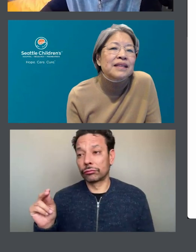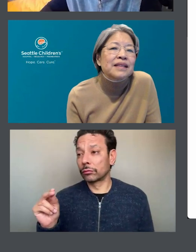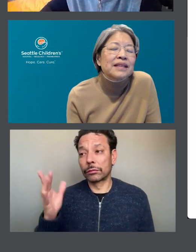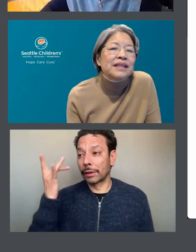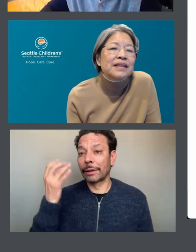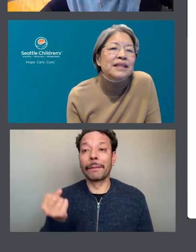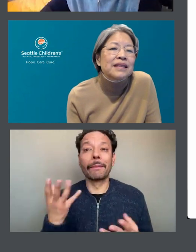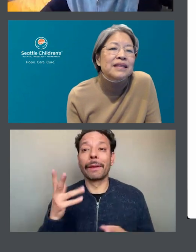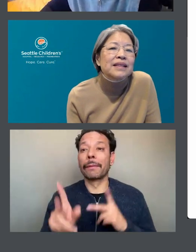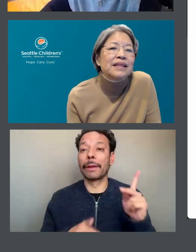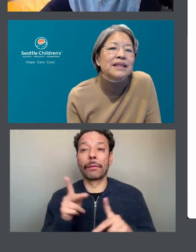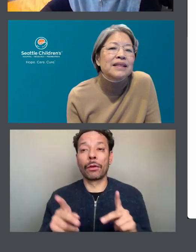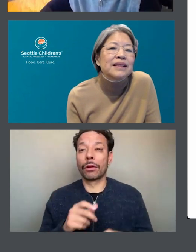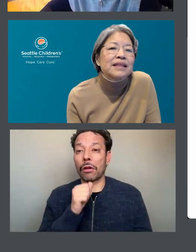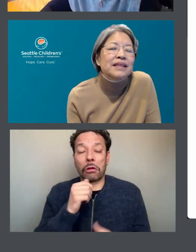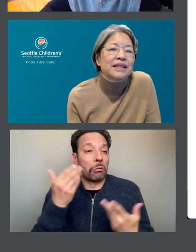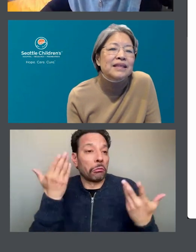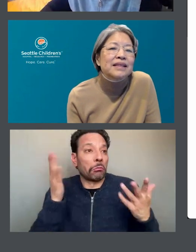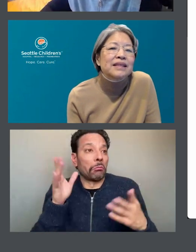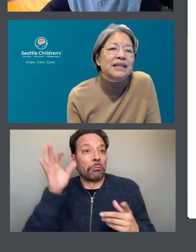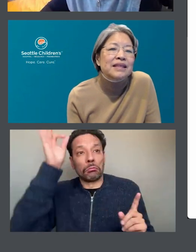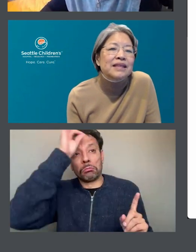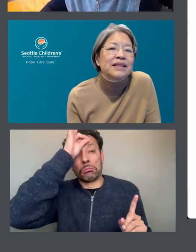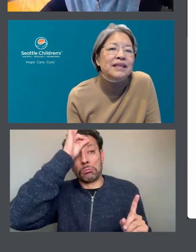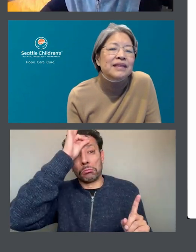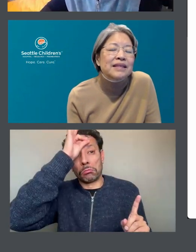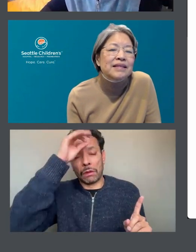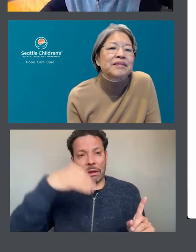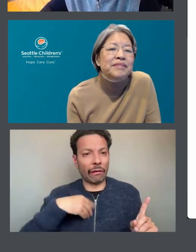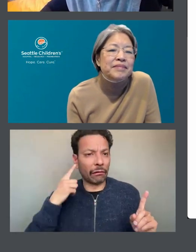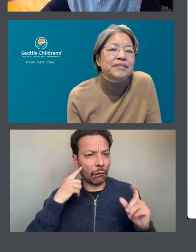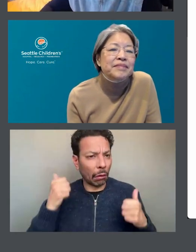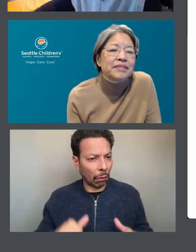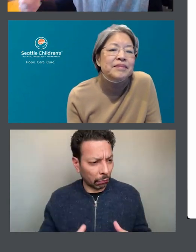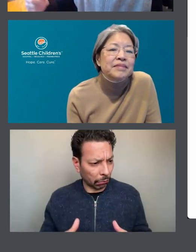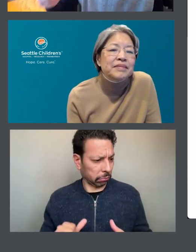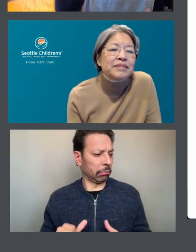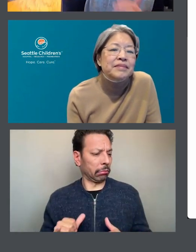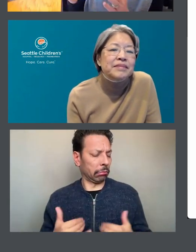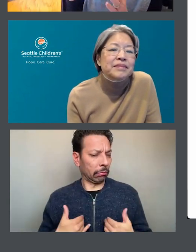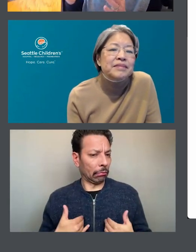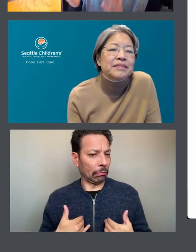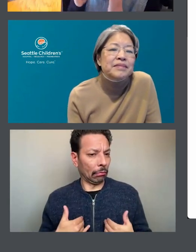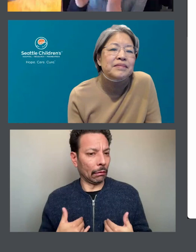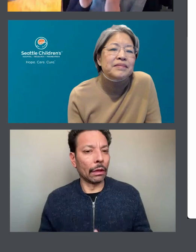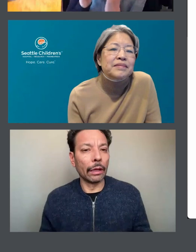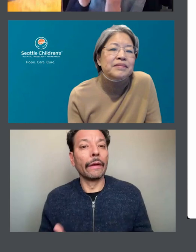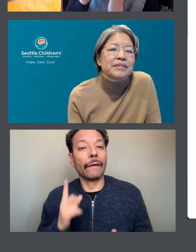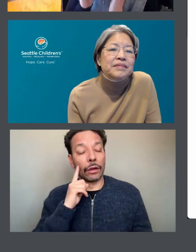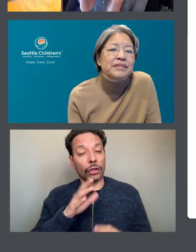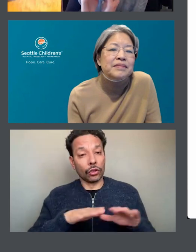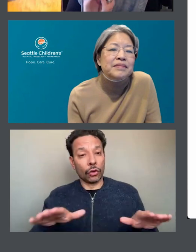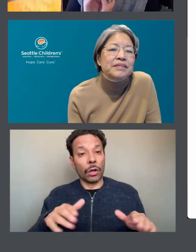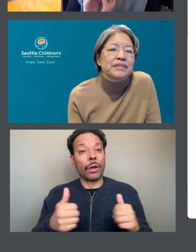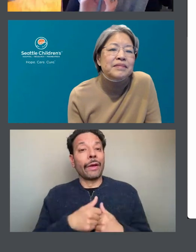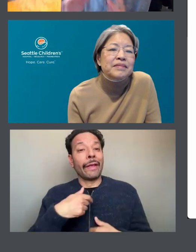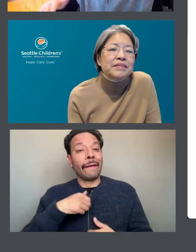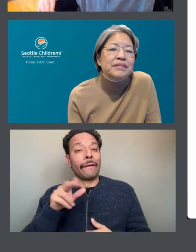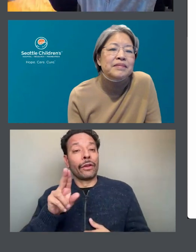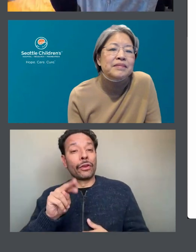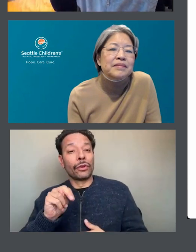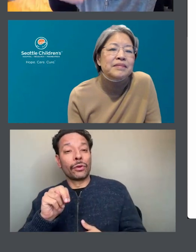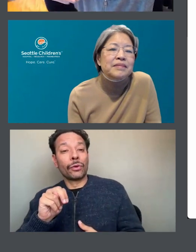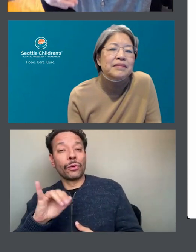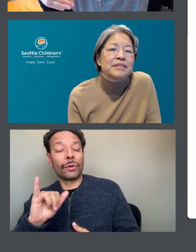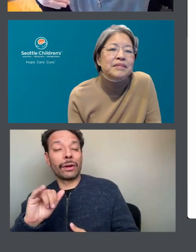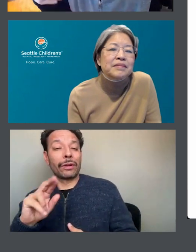many people didn't even know that they had a hearing loss. Now, for the children with unilateral, if it